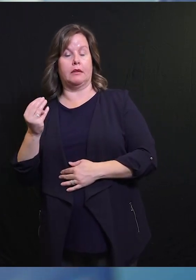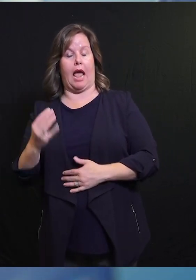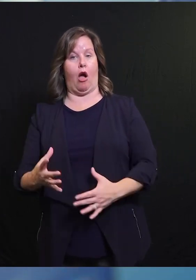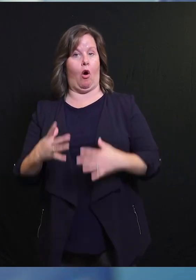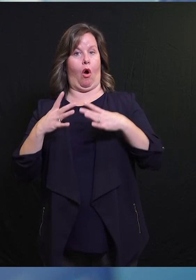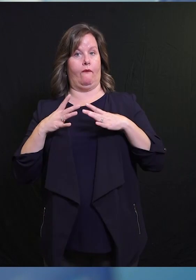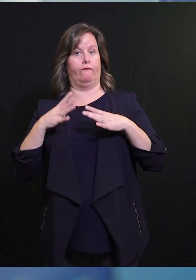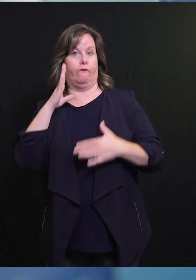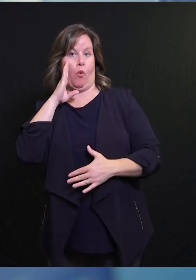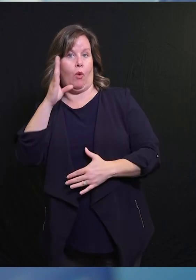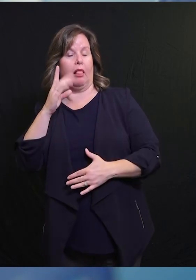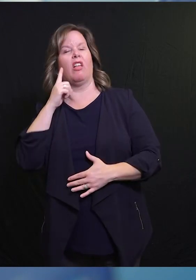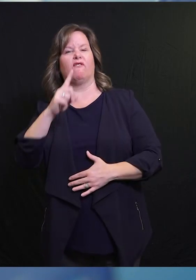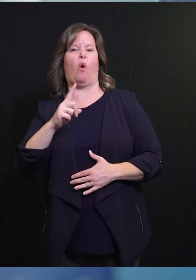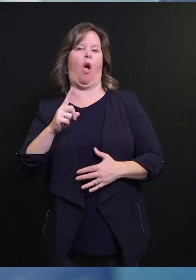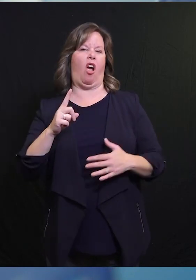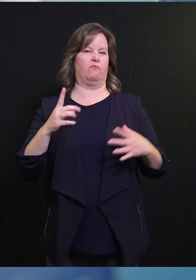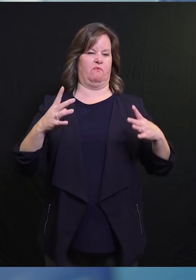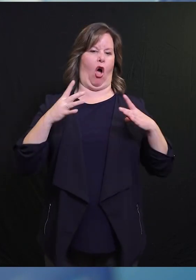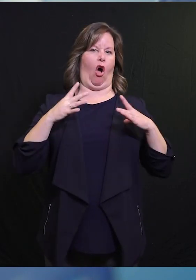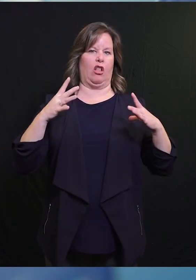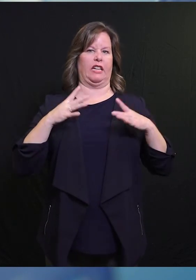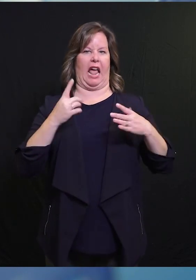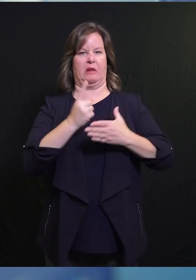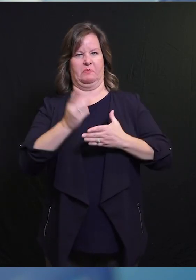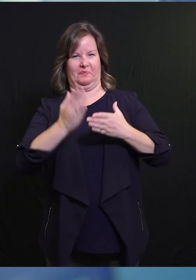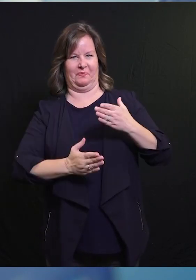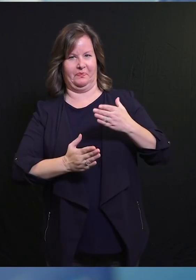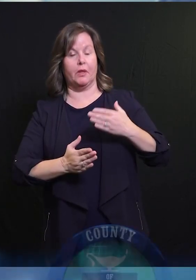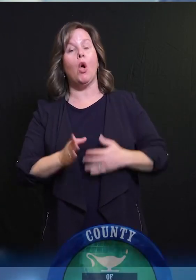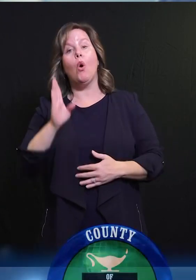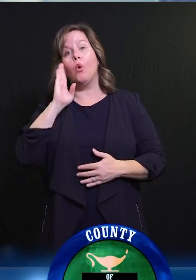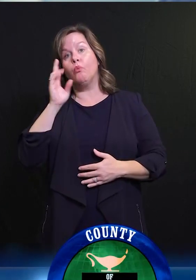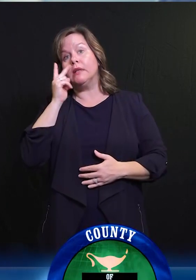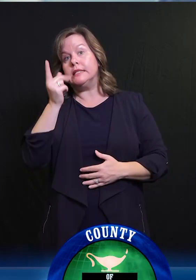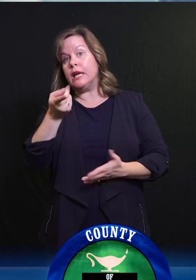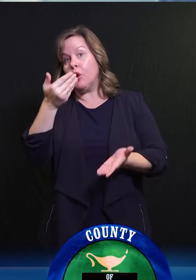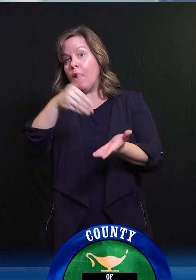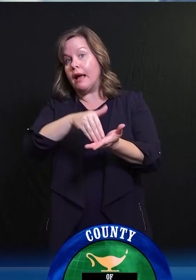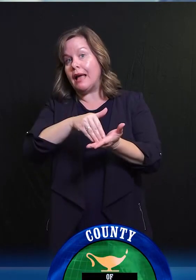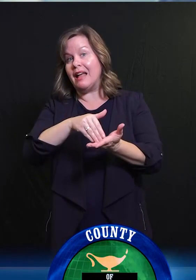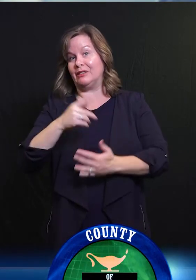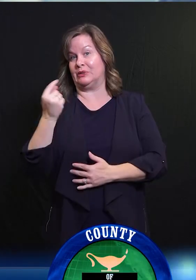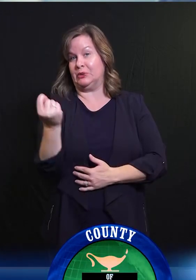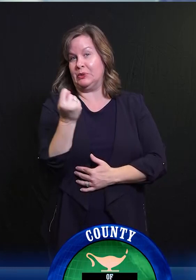couple of days off. So I look forward to seeing you again on Tuesday. And until then, stay